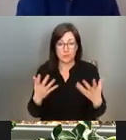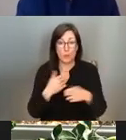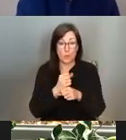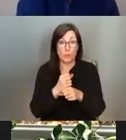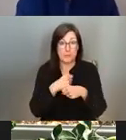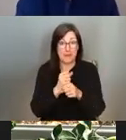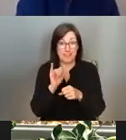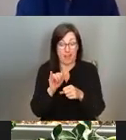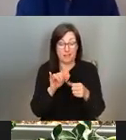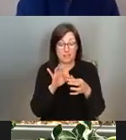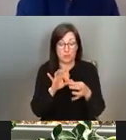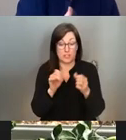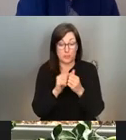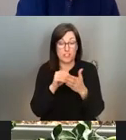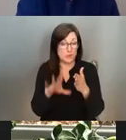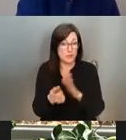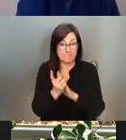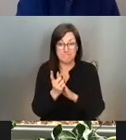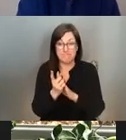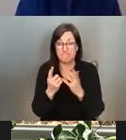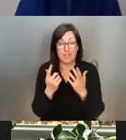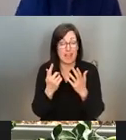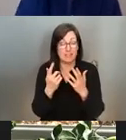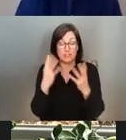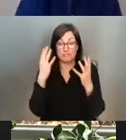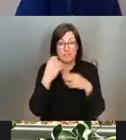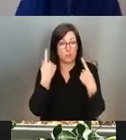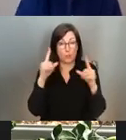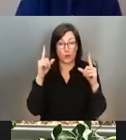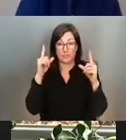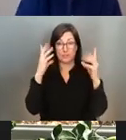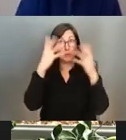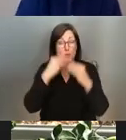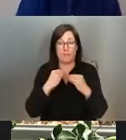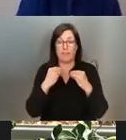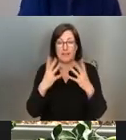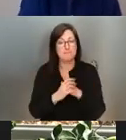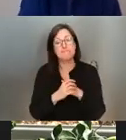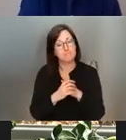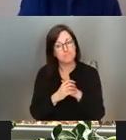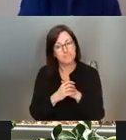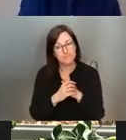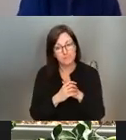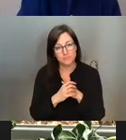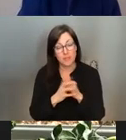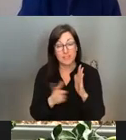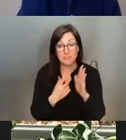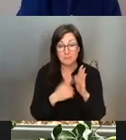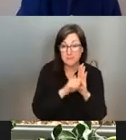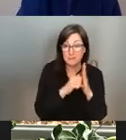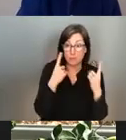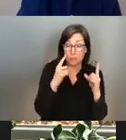with the student. It works beautifully to do it that way. So sometimes we find the symbols that work really well